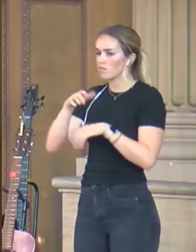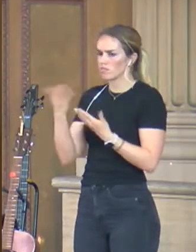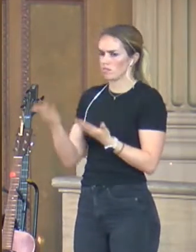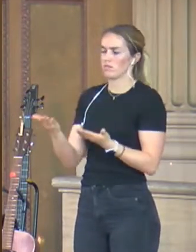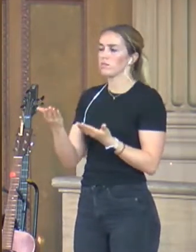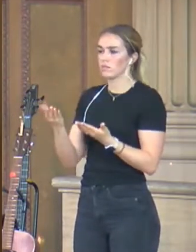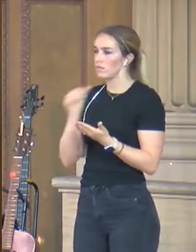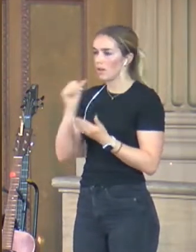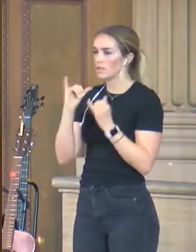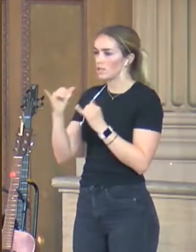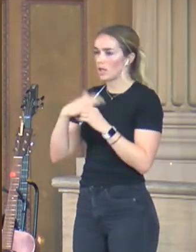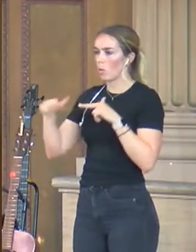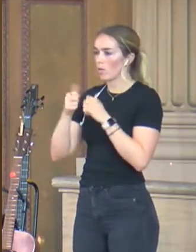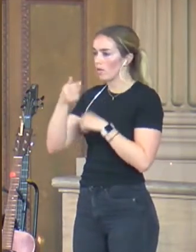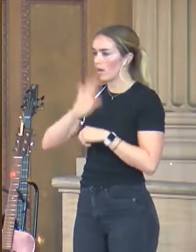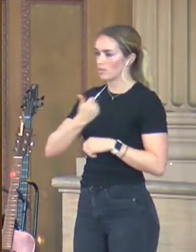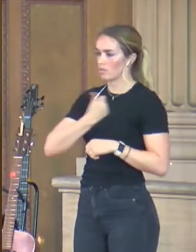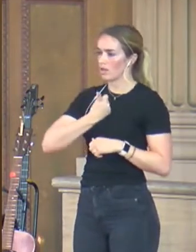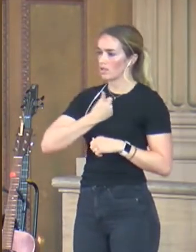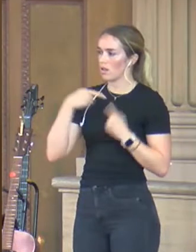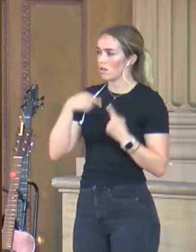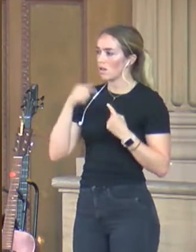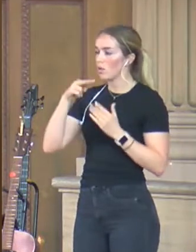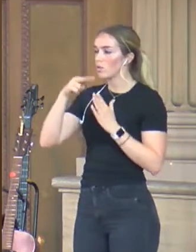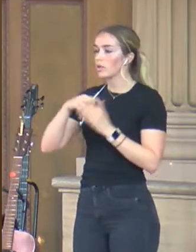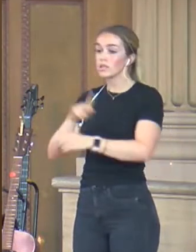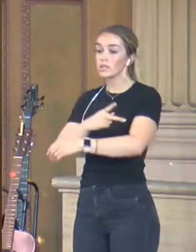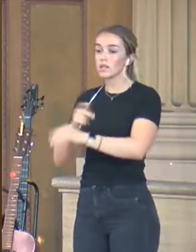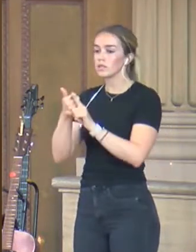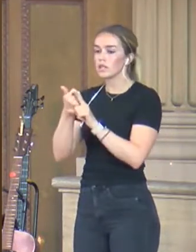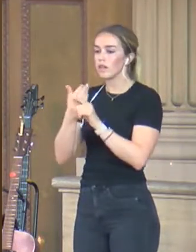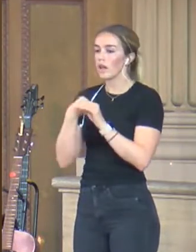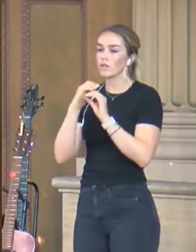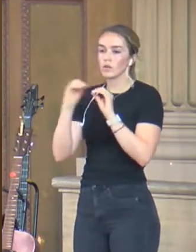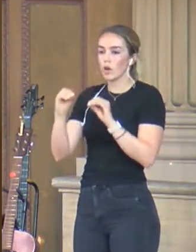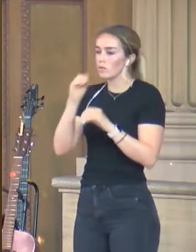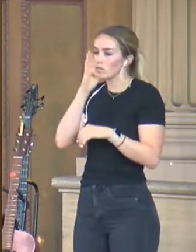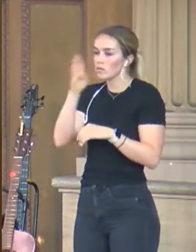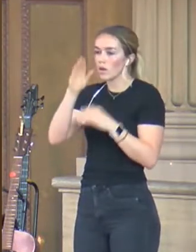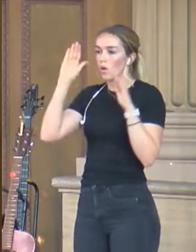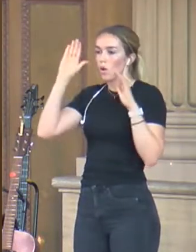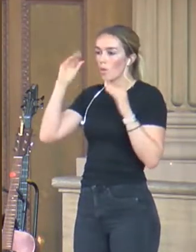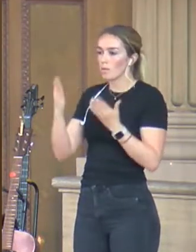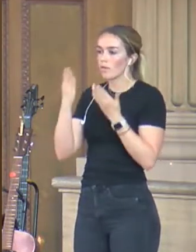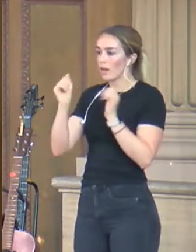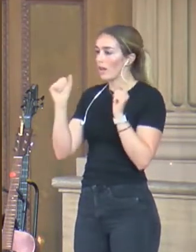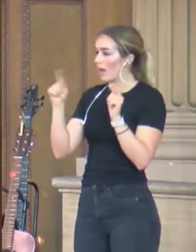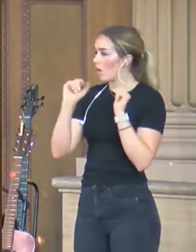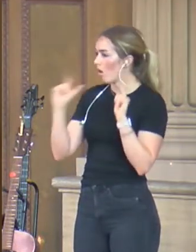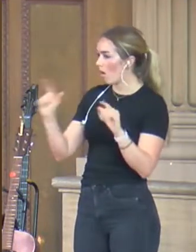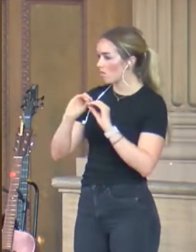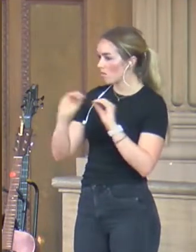walk with God. And so we'll read through this Psalm where there is no direct hope offered at all.